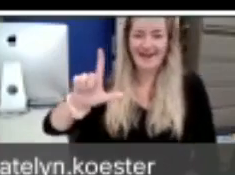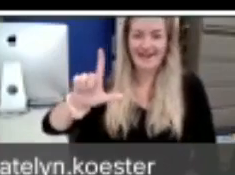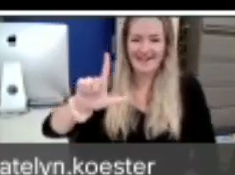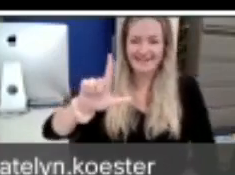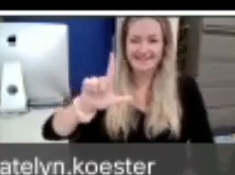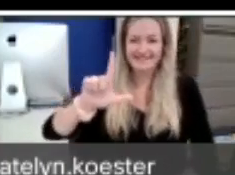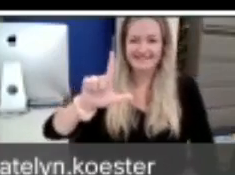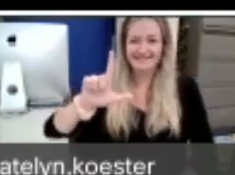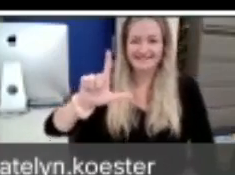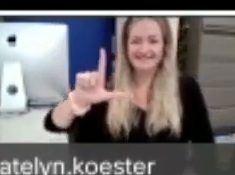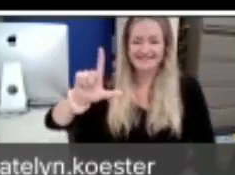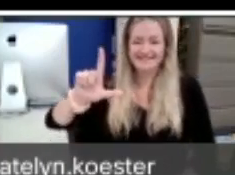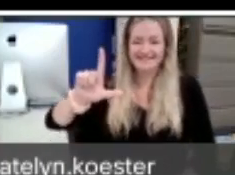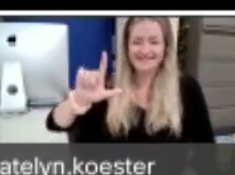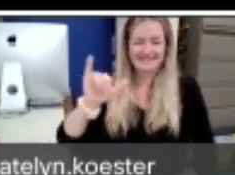L.